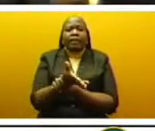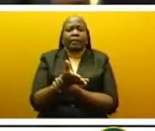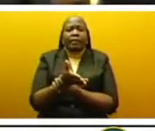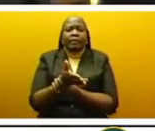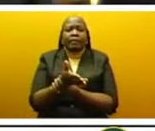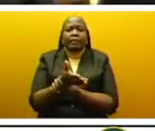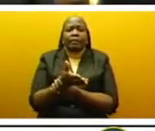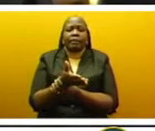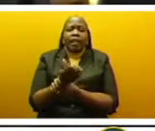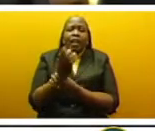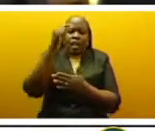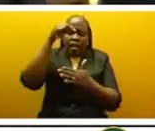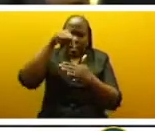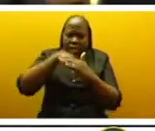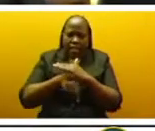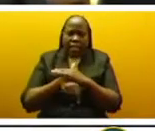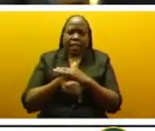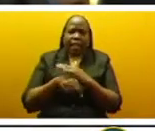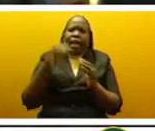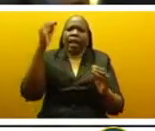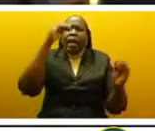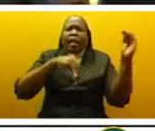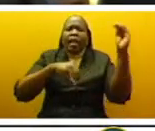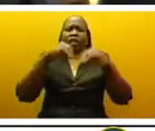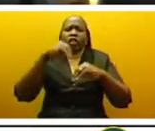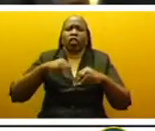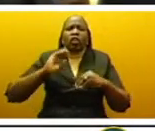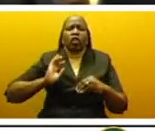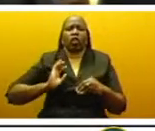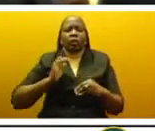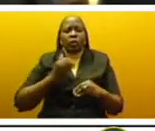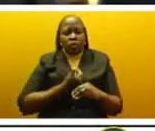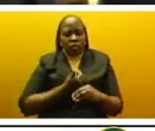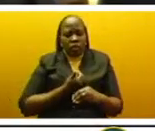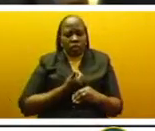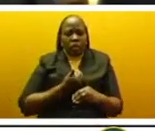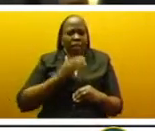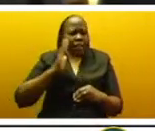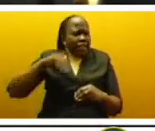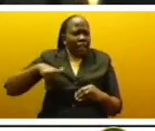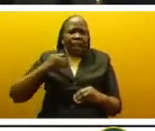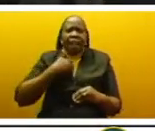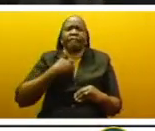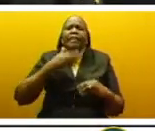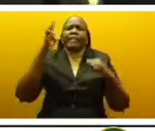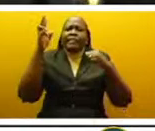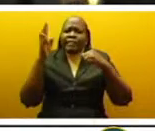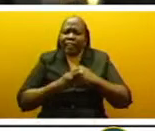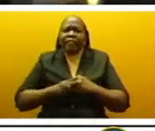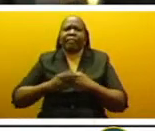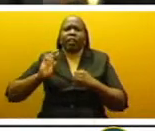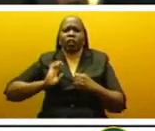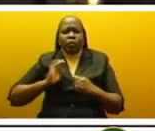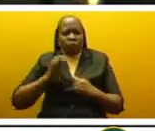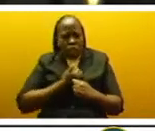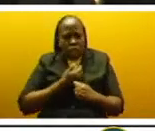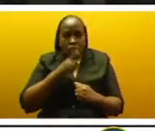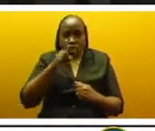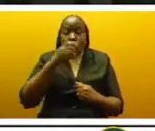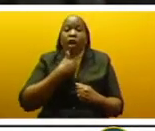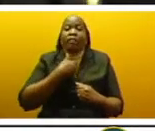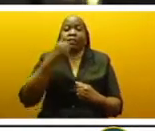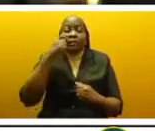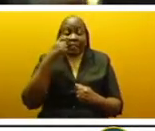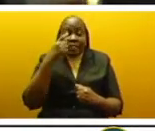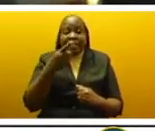In the Electoral Commission, instead of having a commission of 7 commissioners, and you have seen the factionalism here,